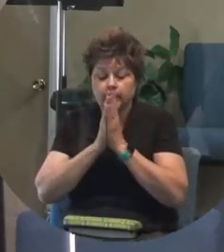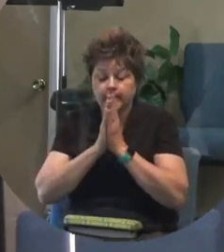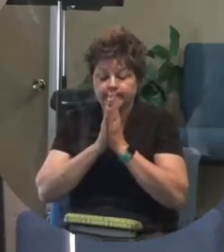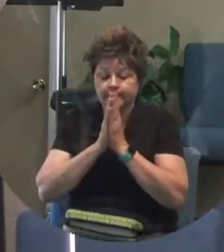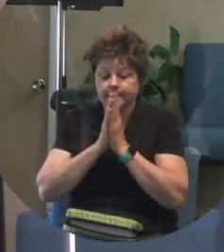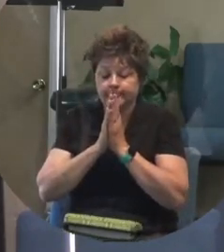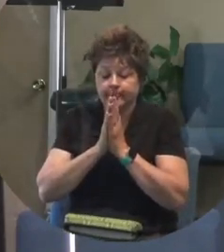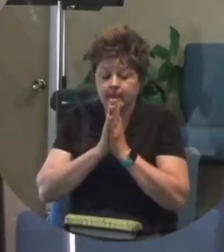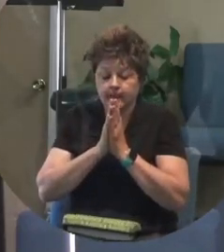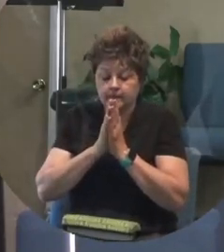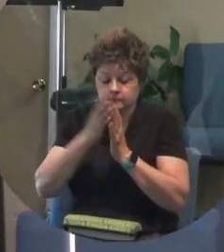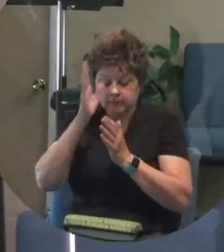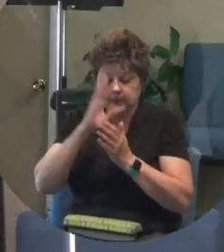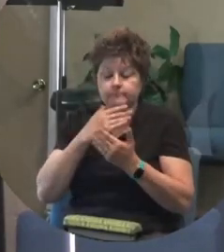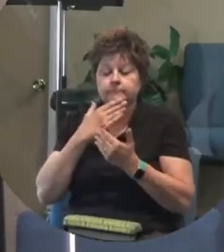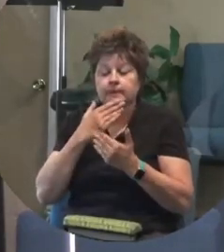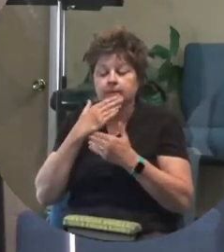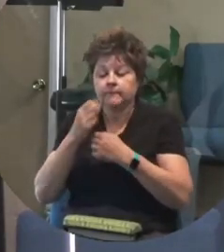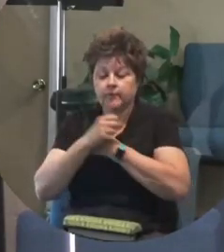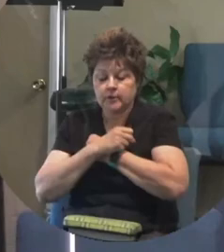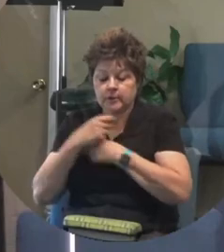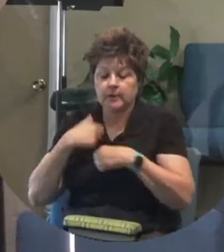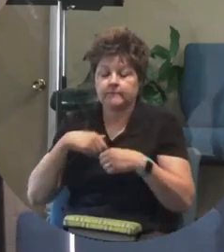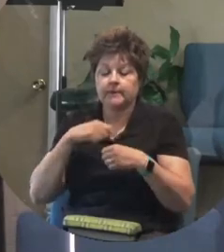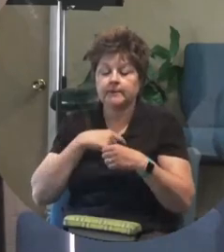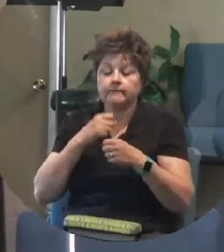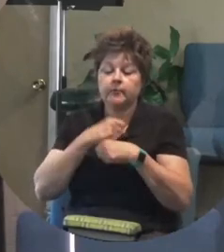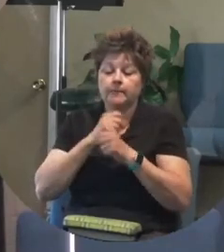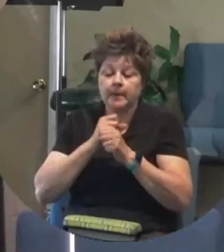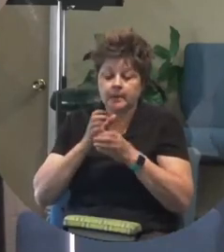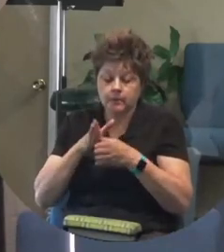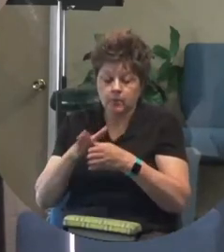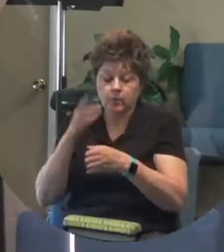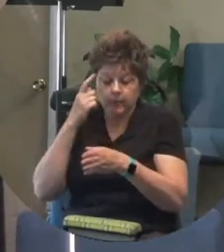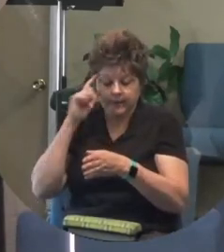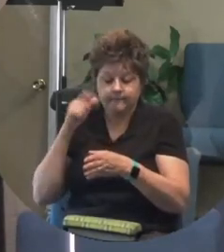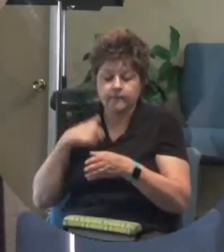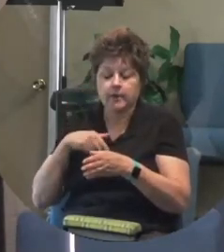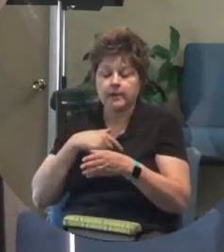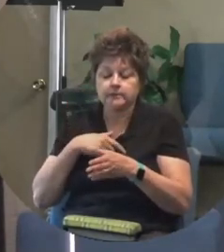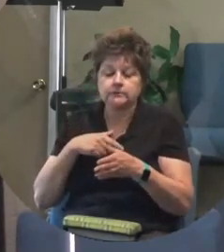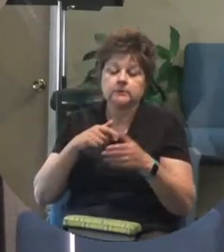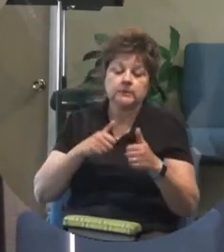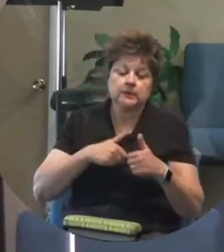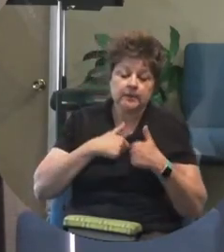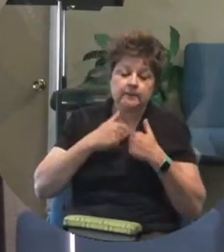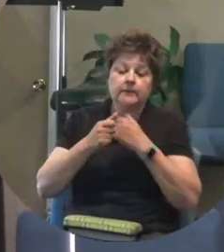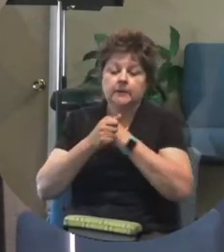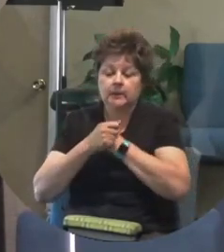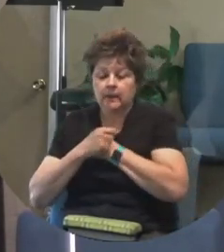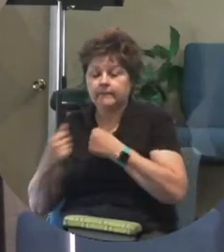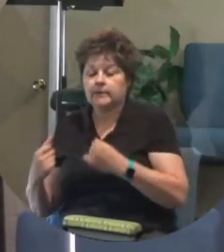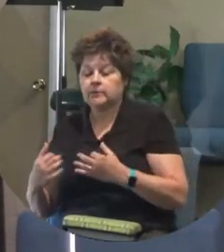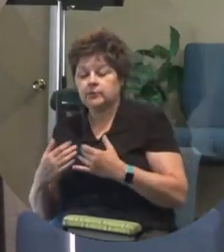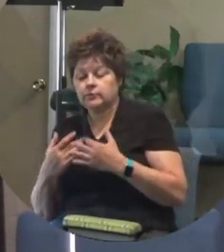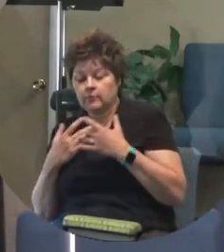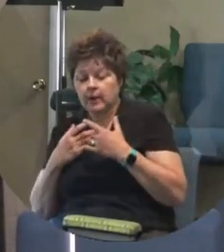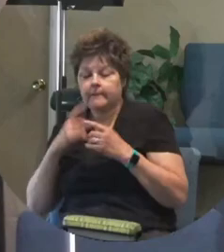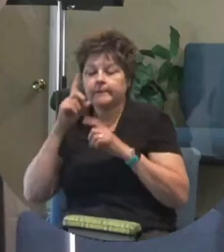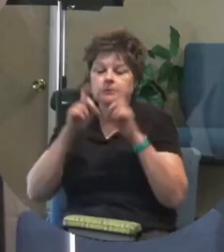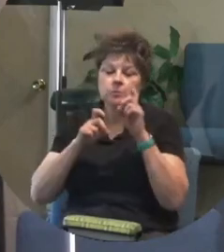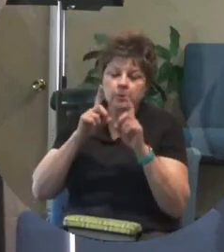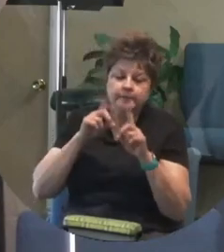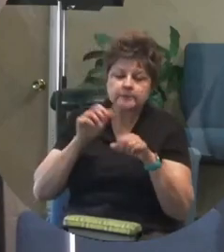God, thank you for loving us. Thank you for making a way for us, Father, to live and to love and to thrive and to question